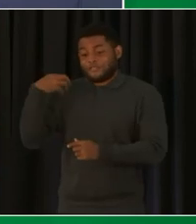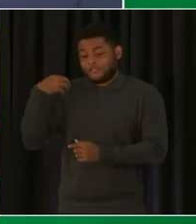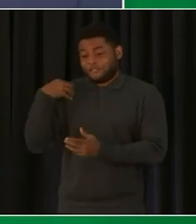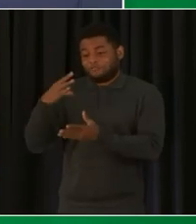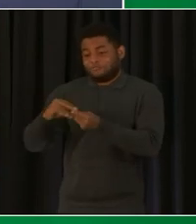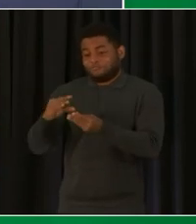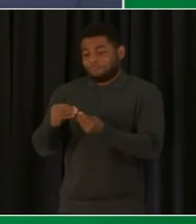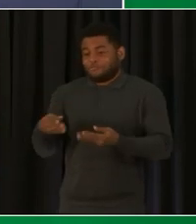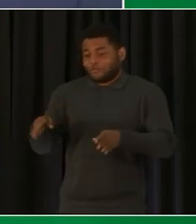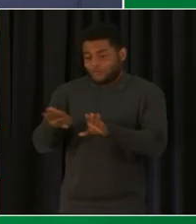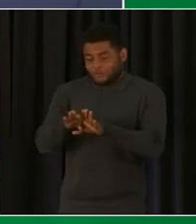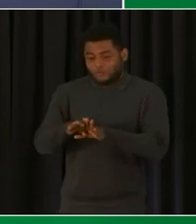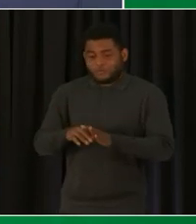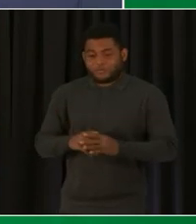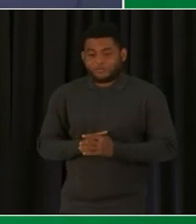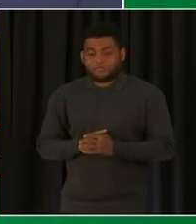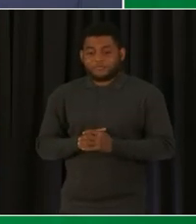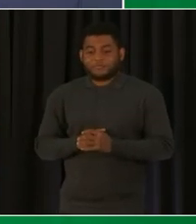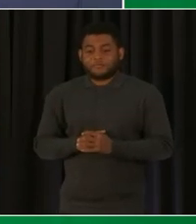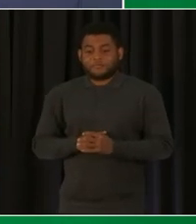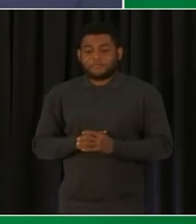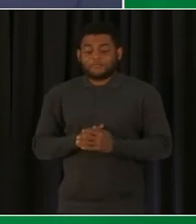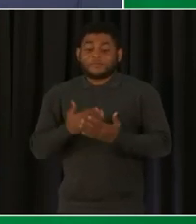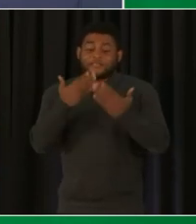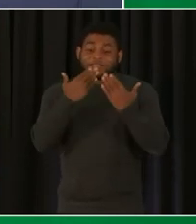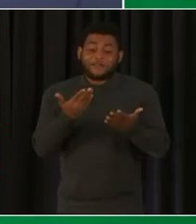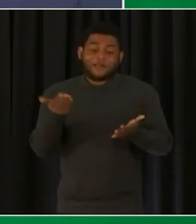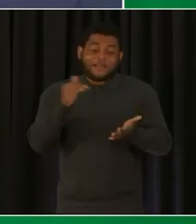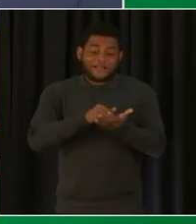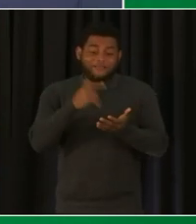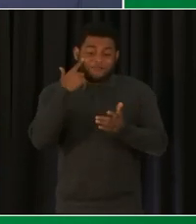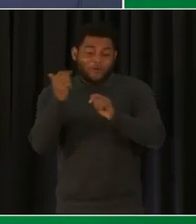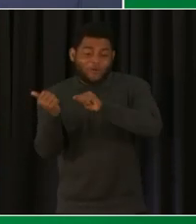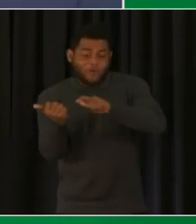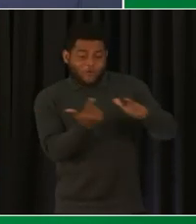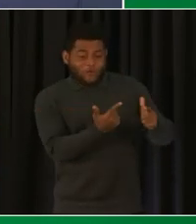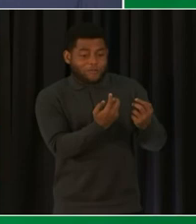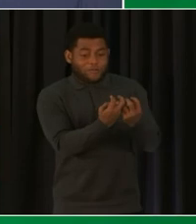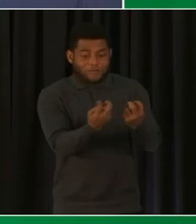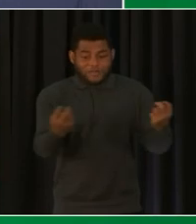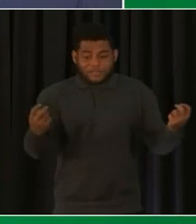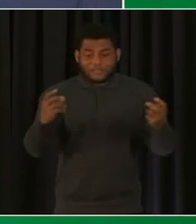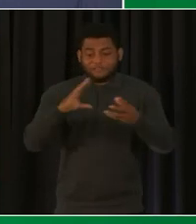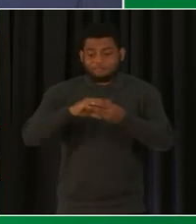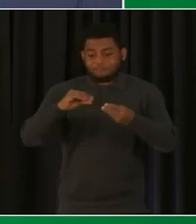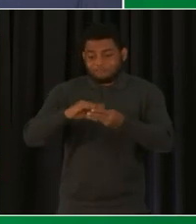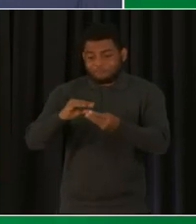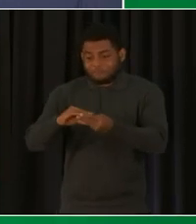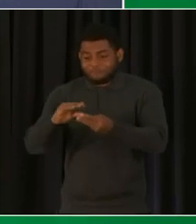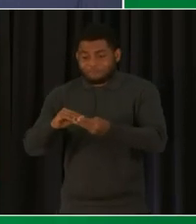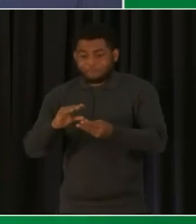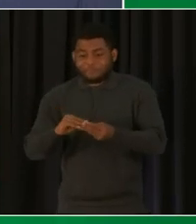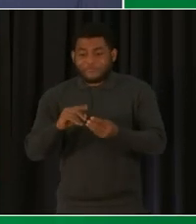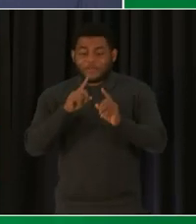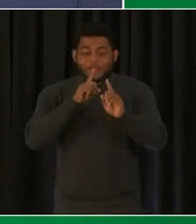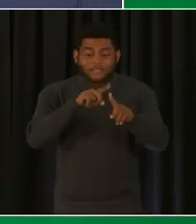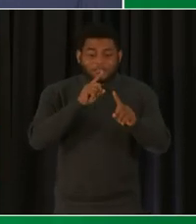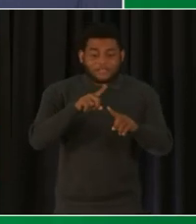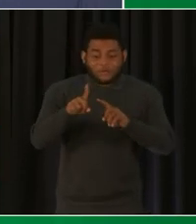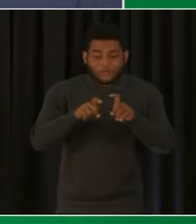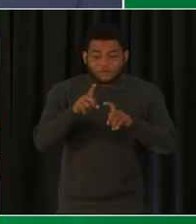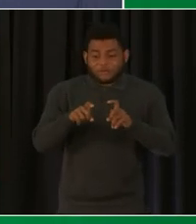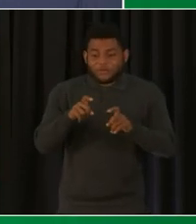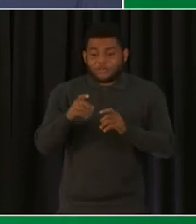of our panelists for your insights tonight. Thank you, Dr. Schumacher, as our sister agency, in